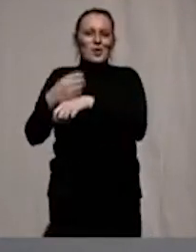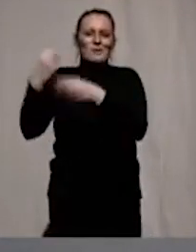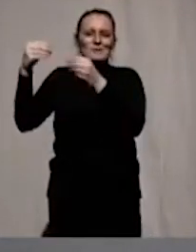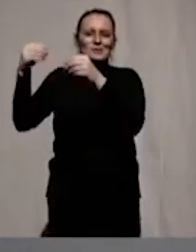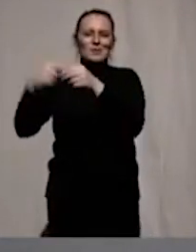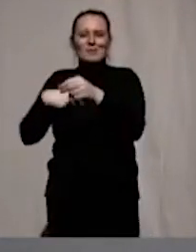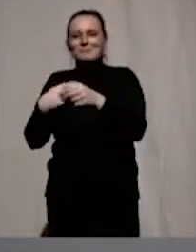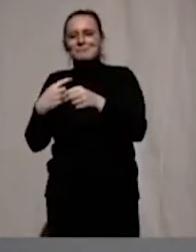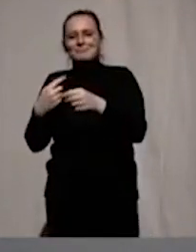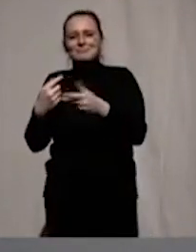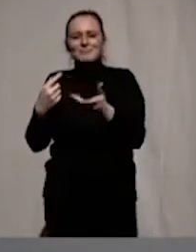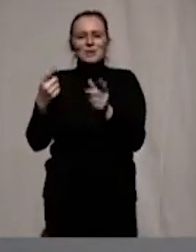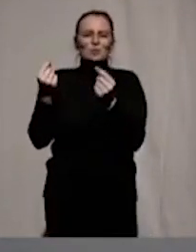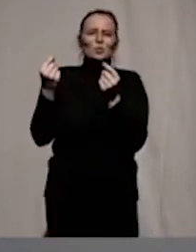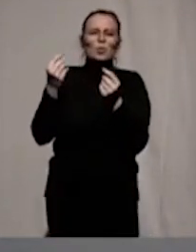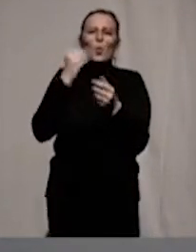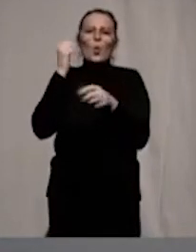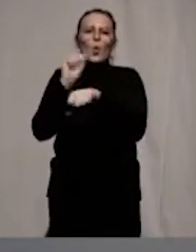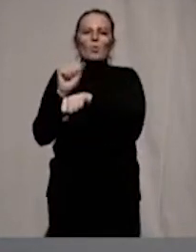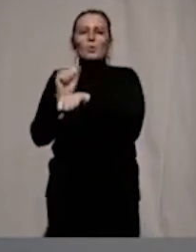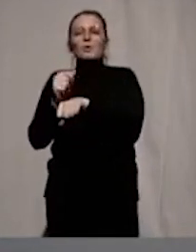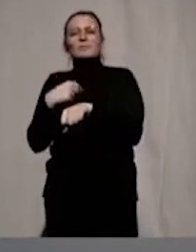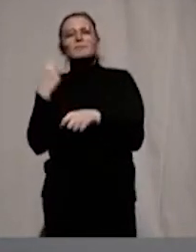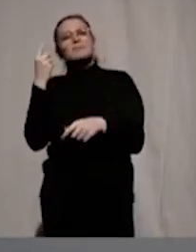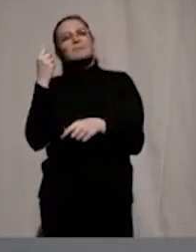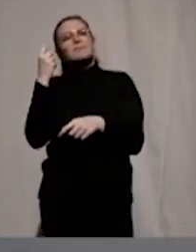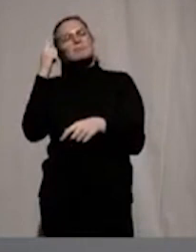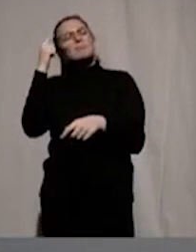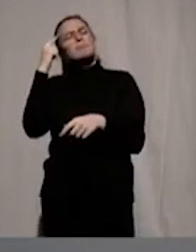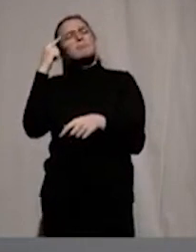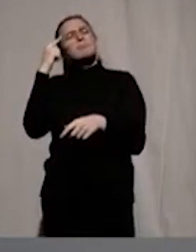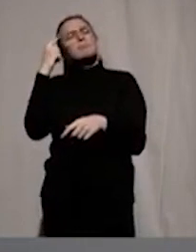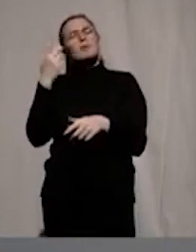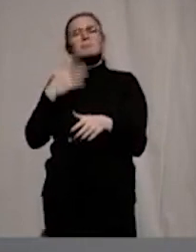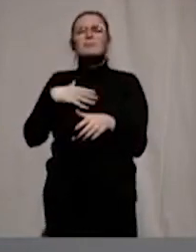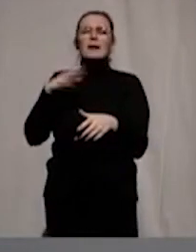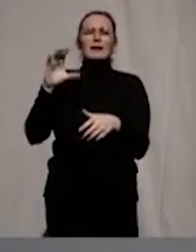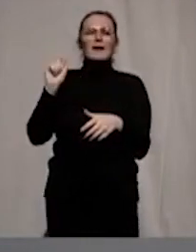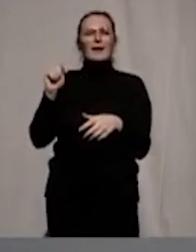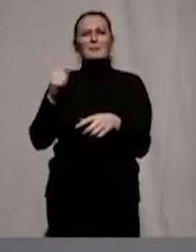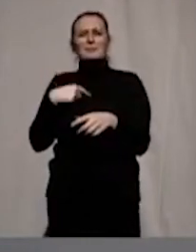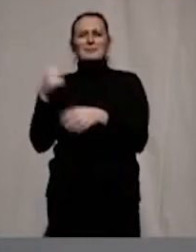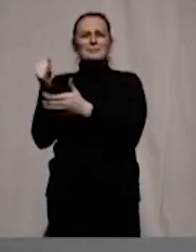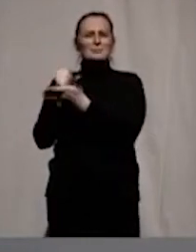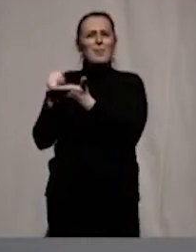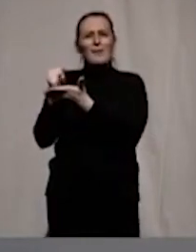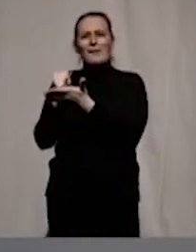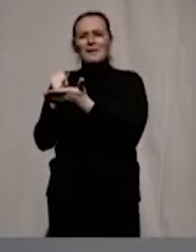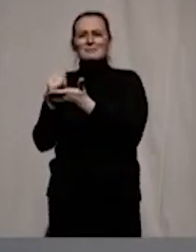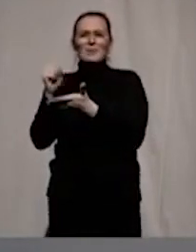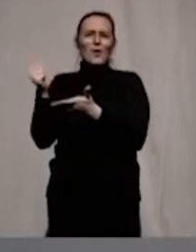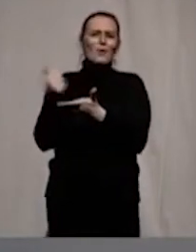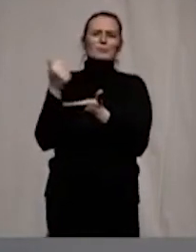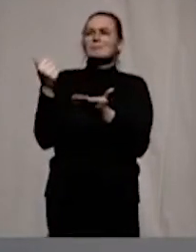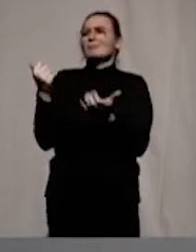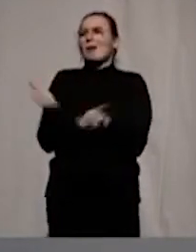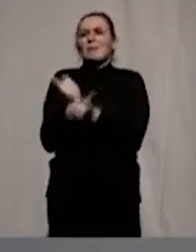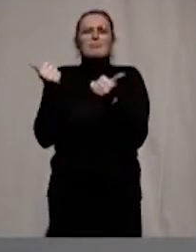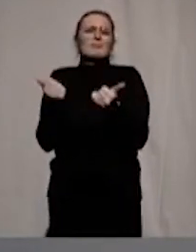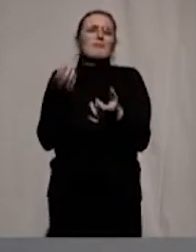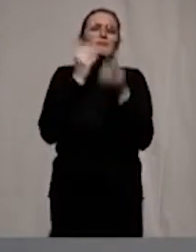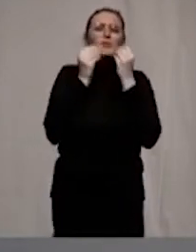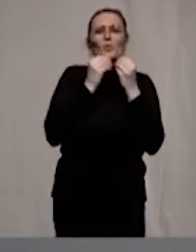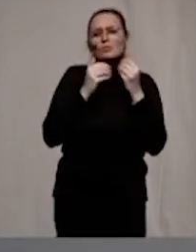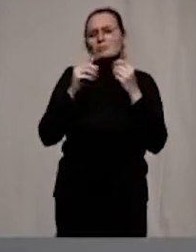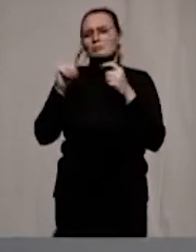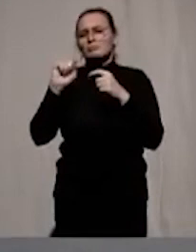like house pet idea, I was like, I wish I was my cat. Because like I spoil my cat, and like she's always got food, she's always got toys, she's always got, love and